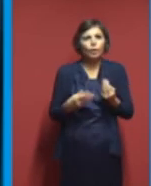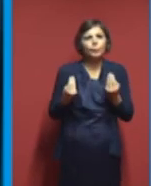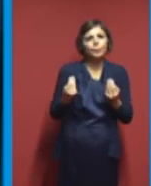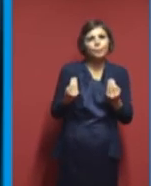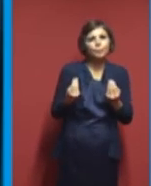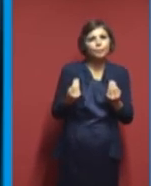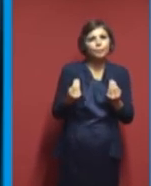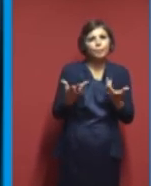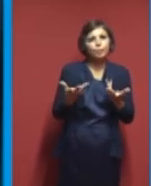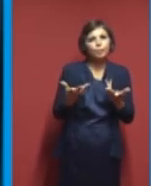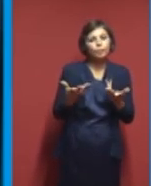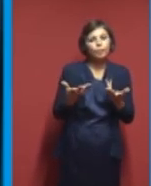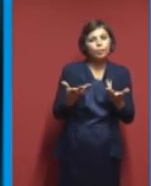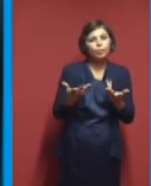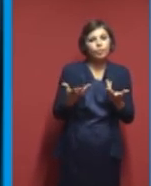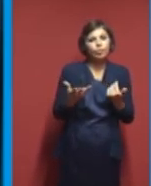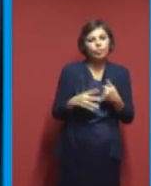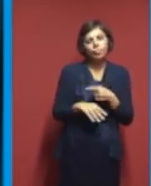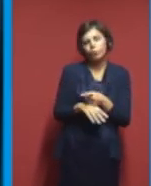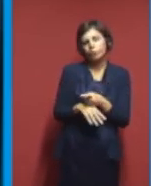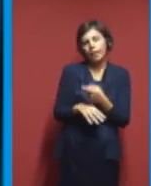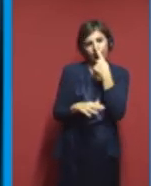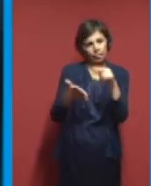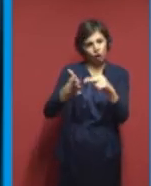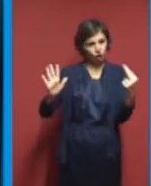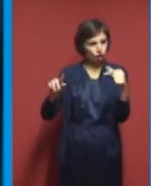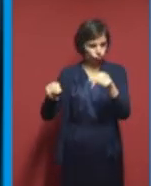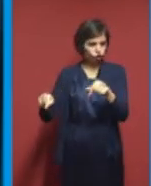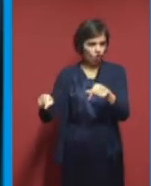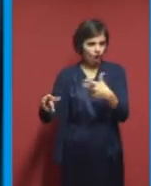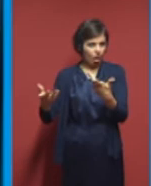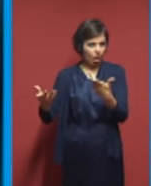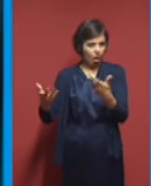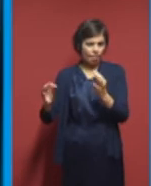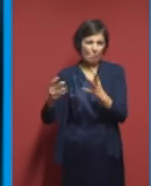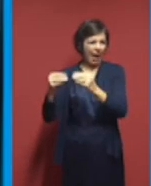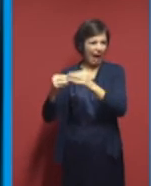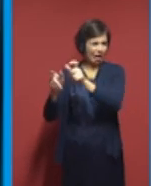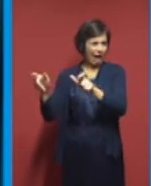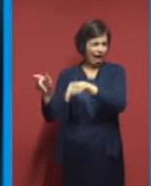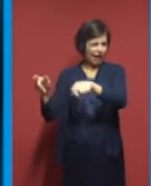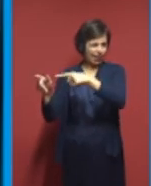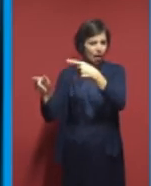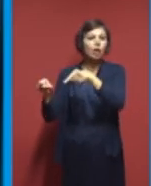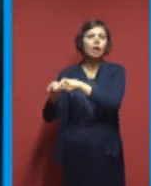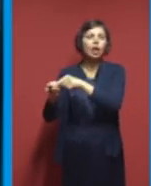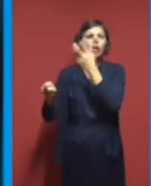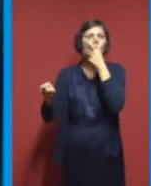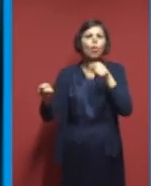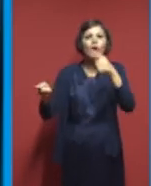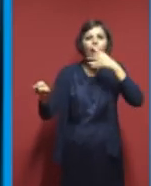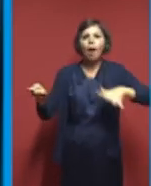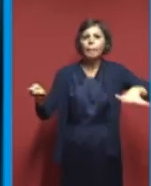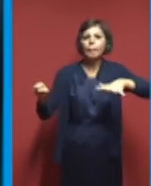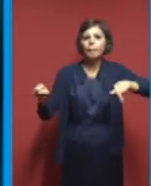right? So we're really at a point now where we can imagine some amazing things. And so hopefully going forward, we can imagine this world where instead